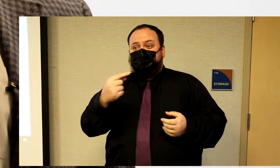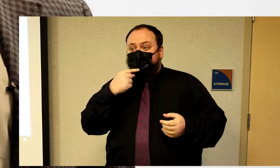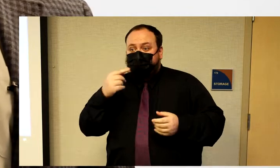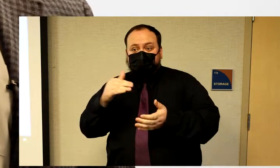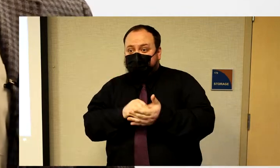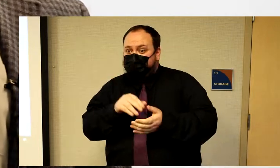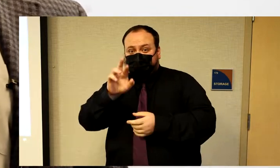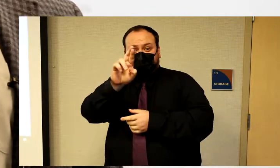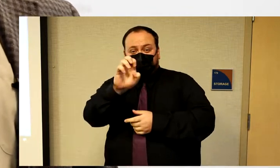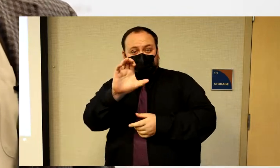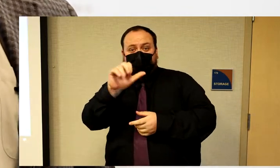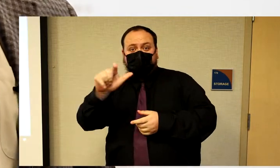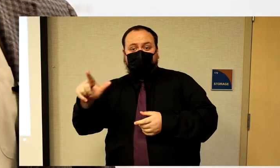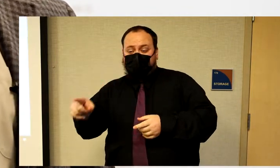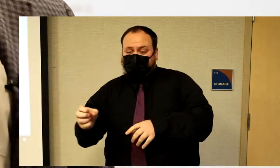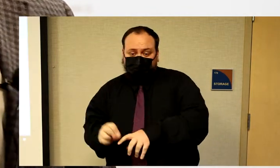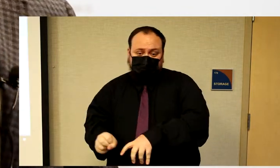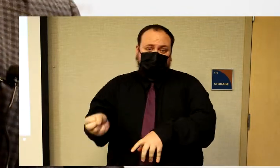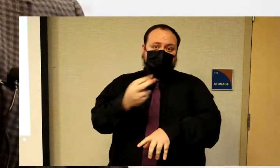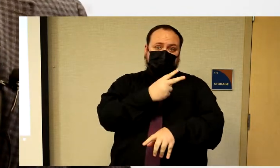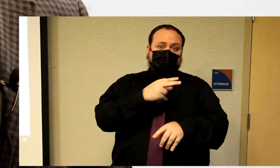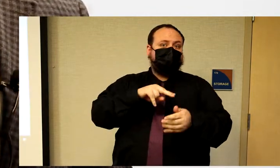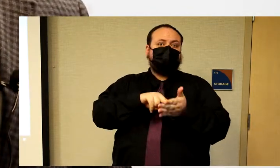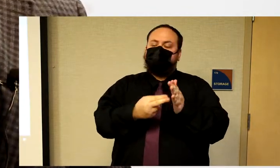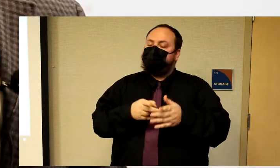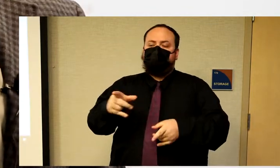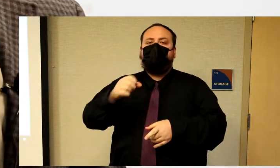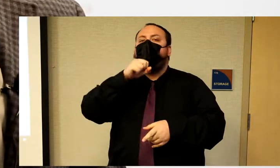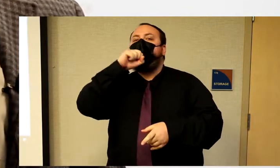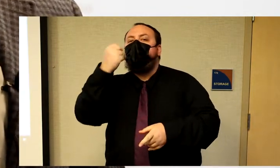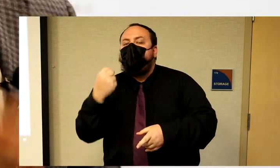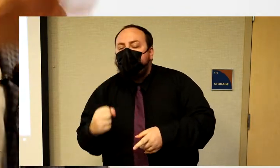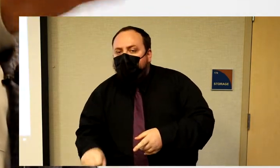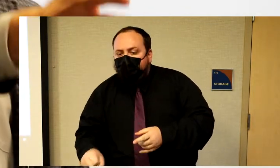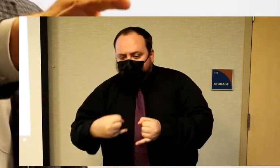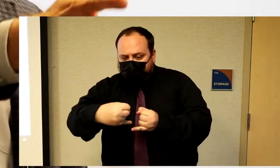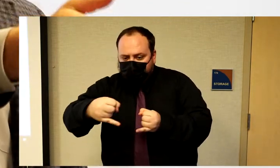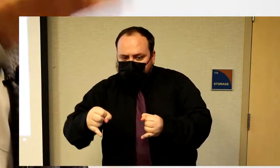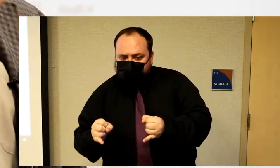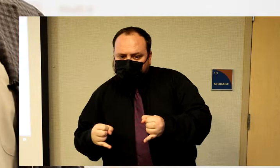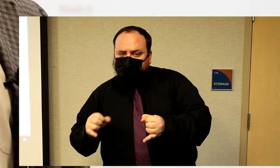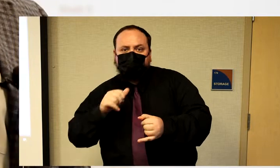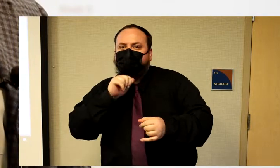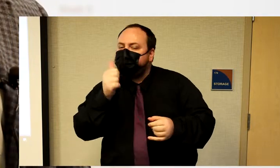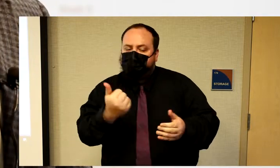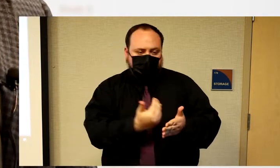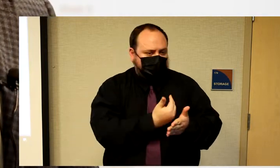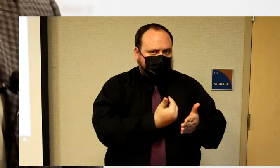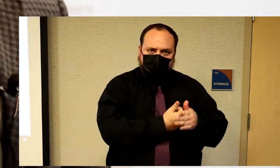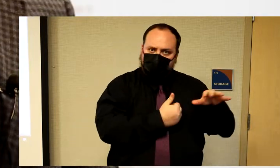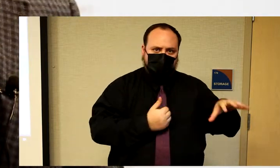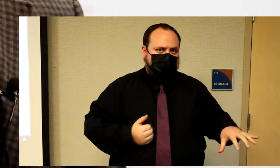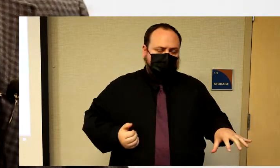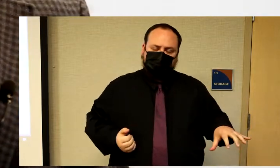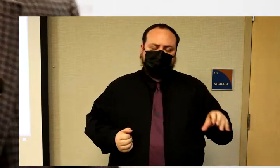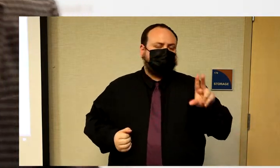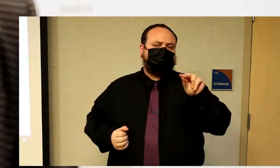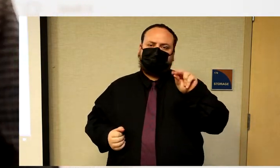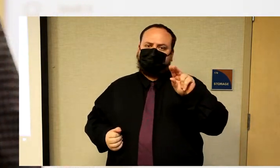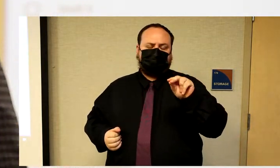then and now, it would be under their old district boundaries, not the new boundaries, just to be clear. So you had the glass half full, mine was the glass half empty.